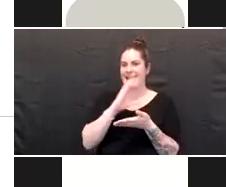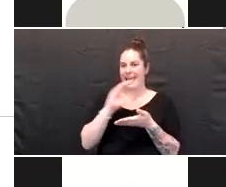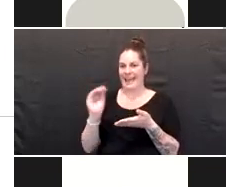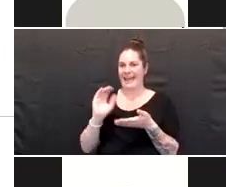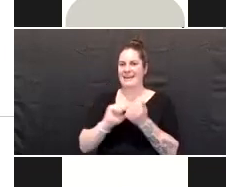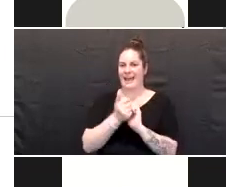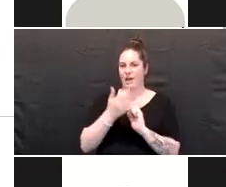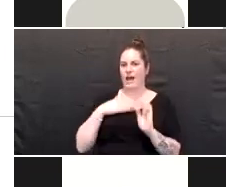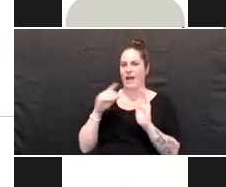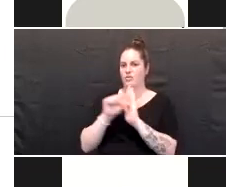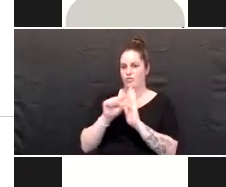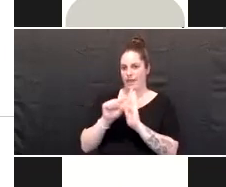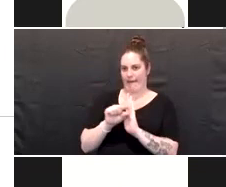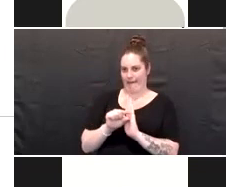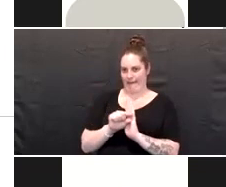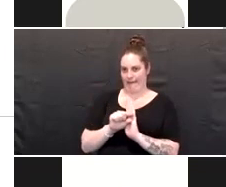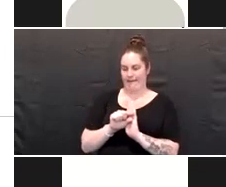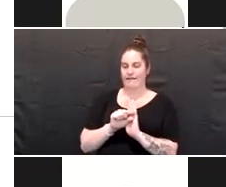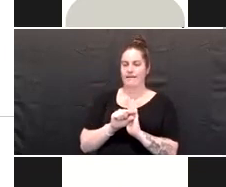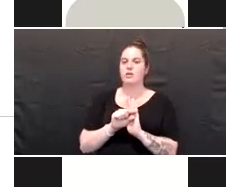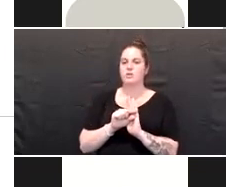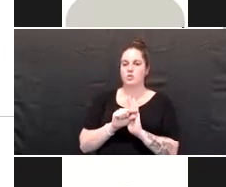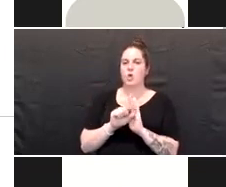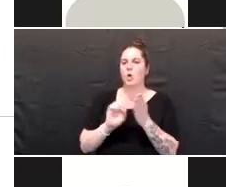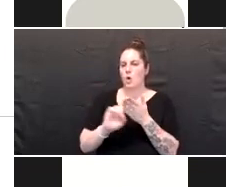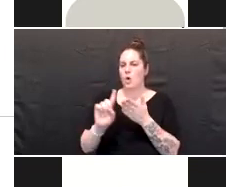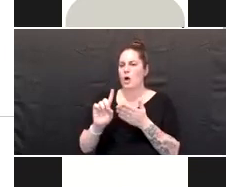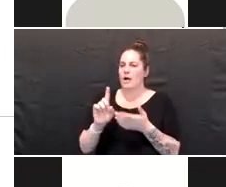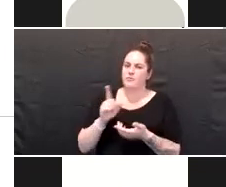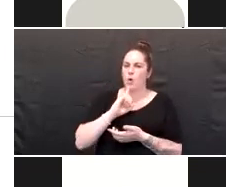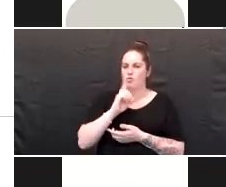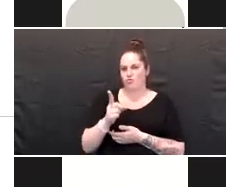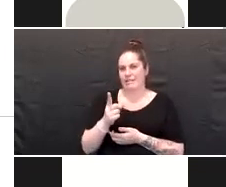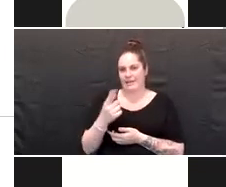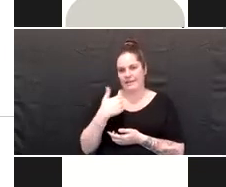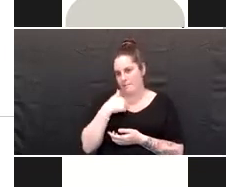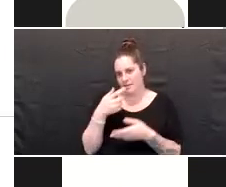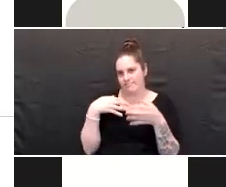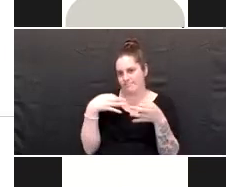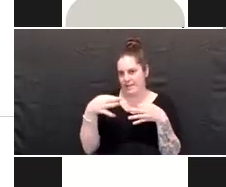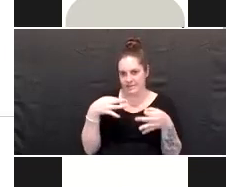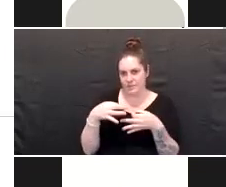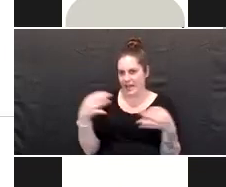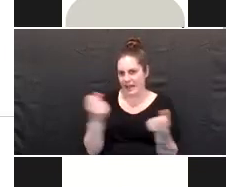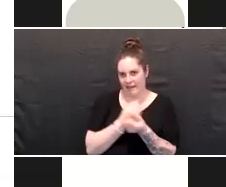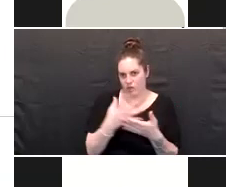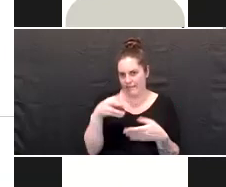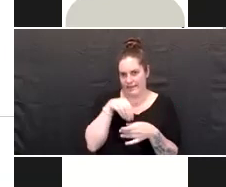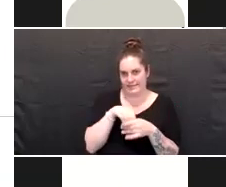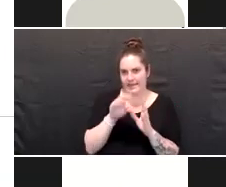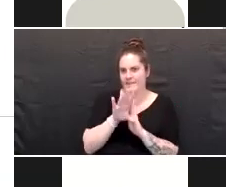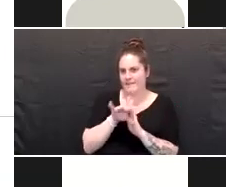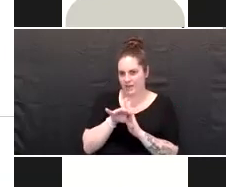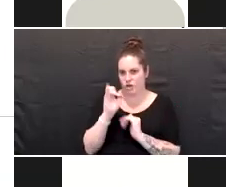I cover the project information next week, I'm pretty much going to say what's on the video. So,